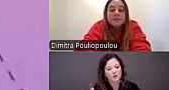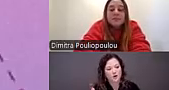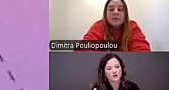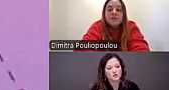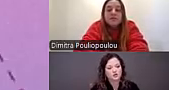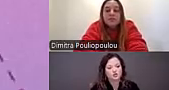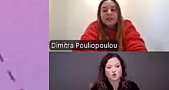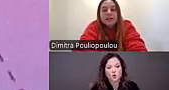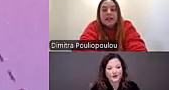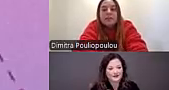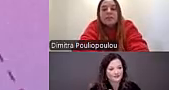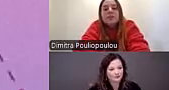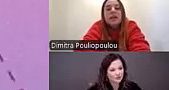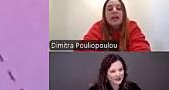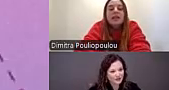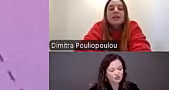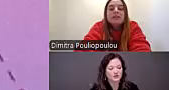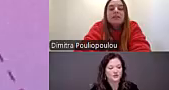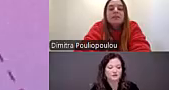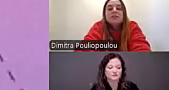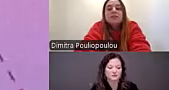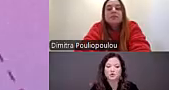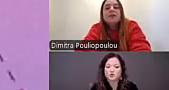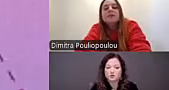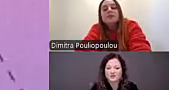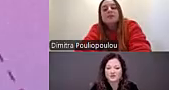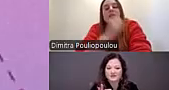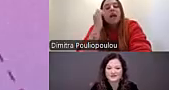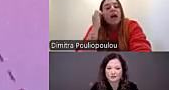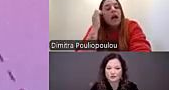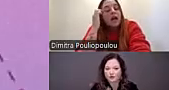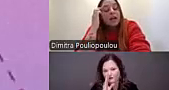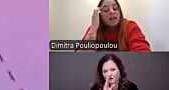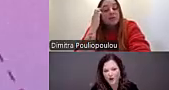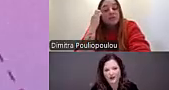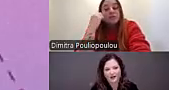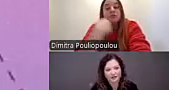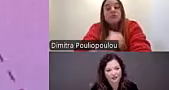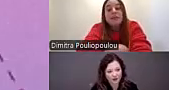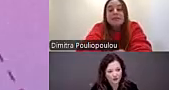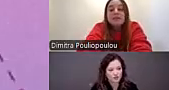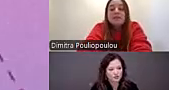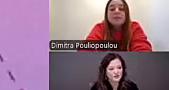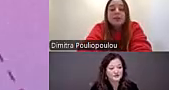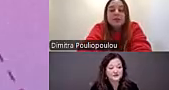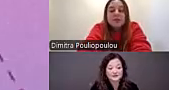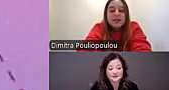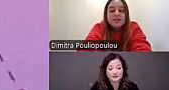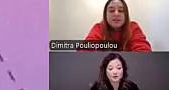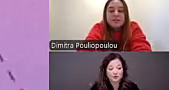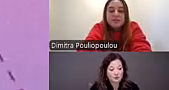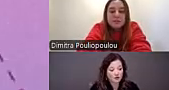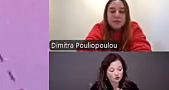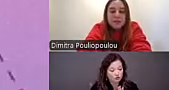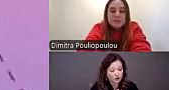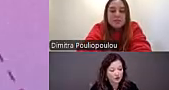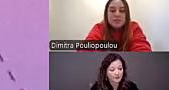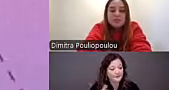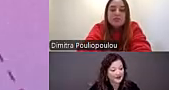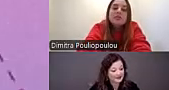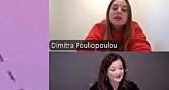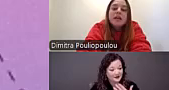using a simple, friendly language. And then subsequent models guide users through pacing, prioritizing, and